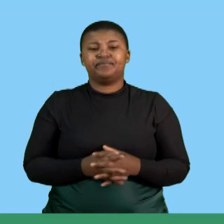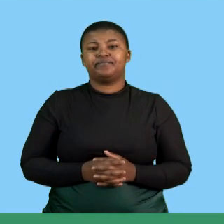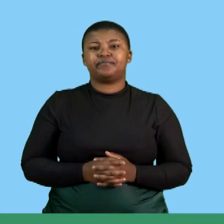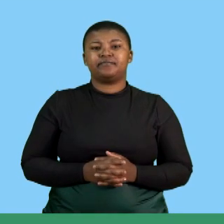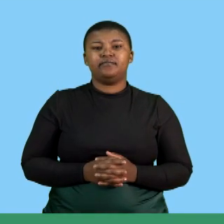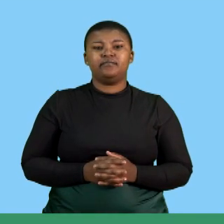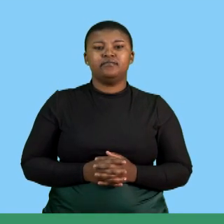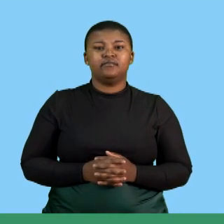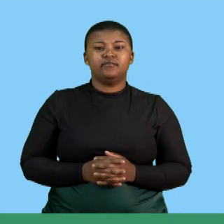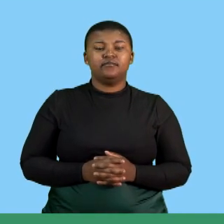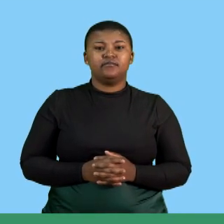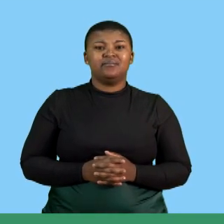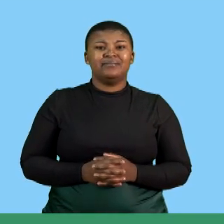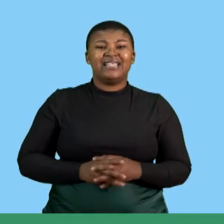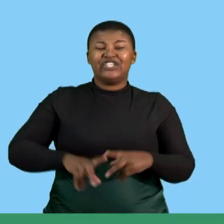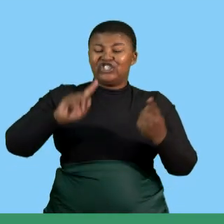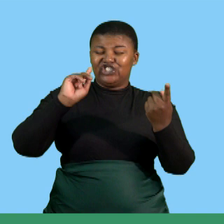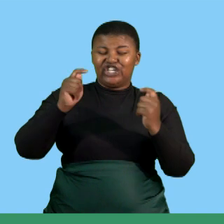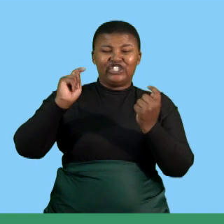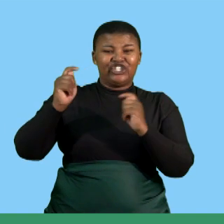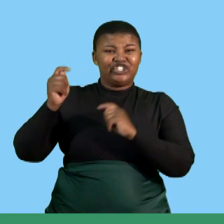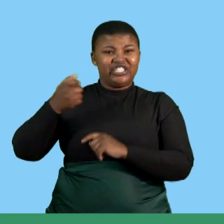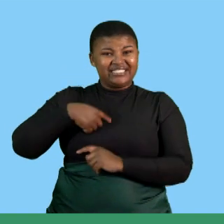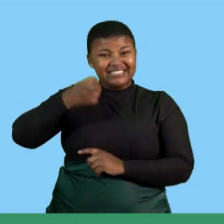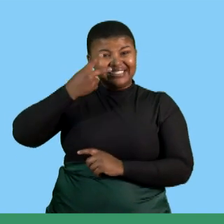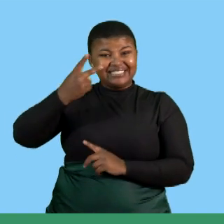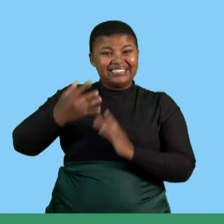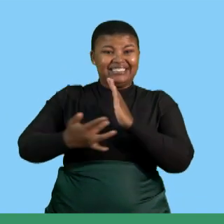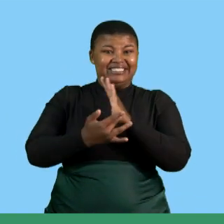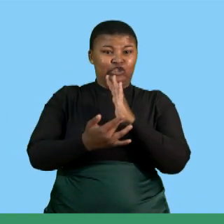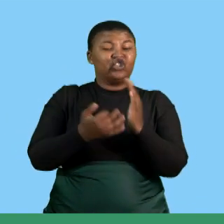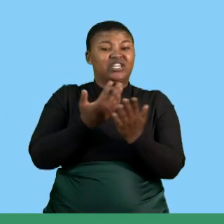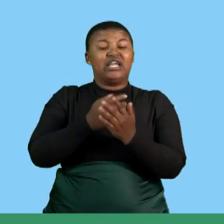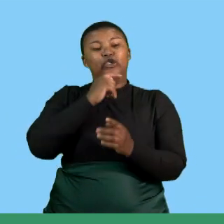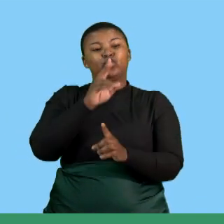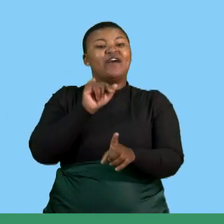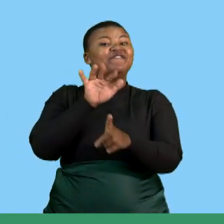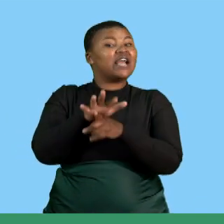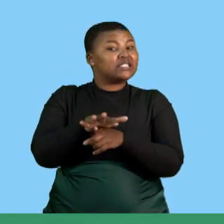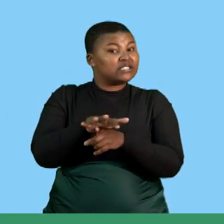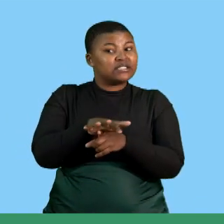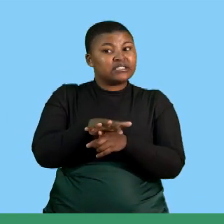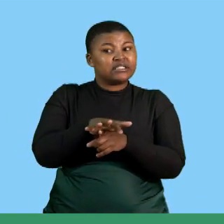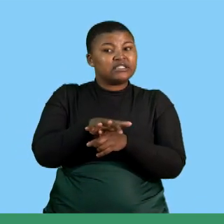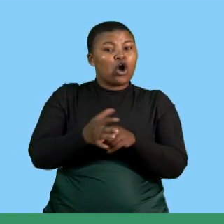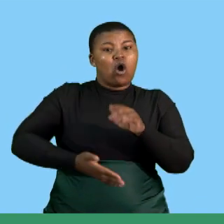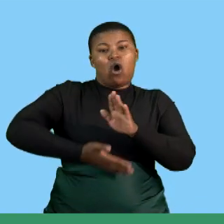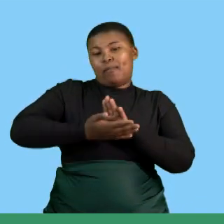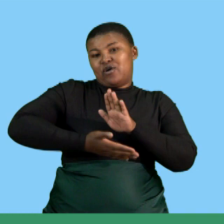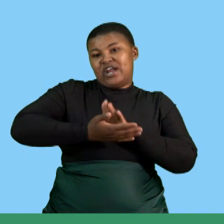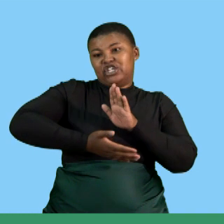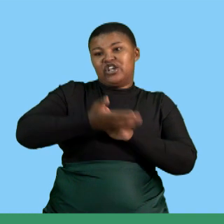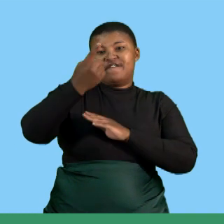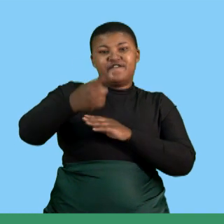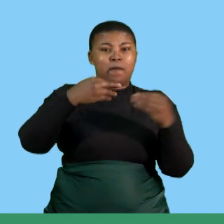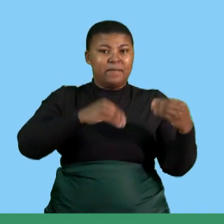inventions. So all the changes that we see in technology that can affect on the